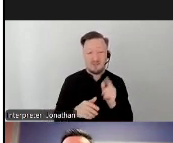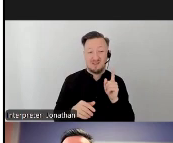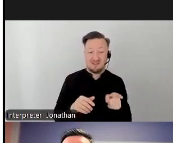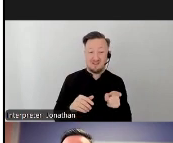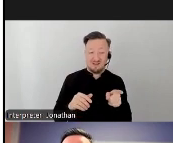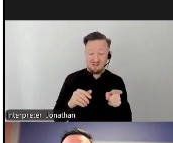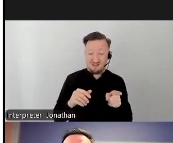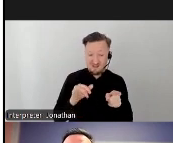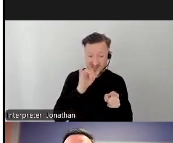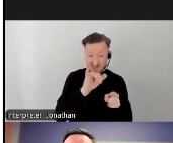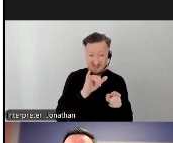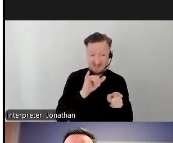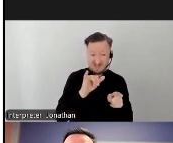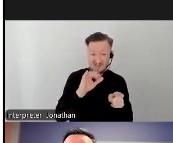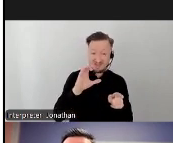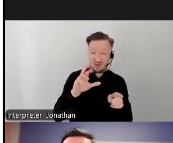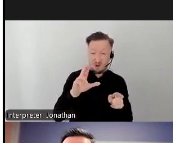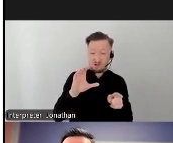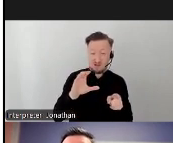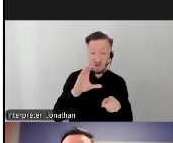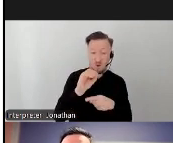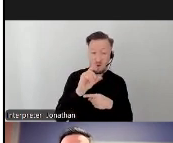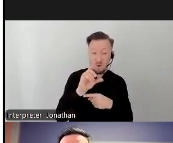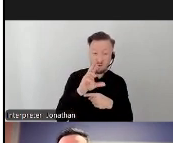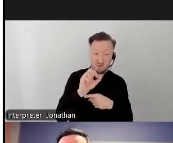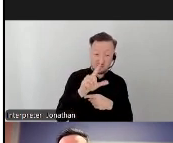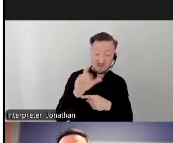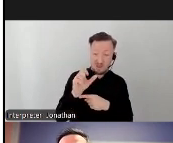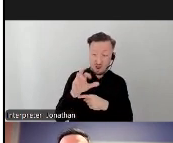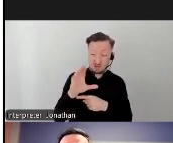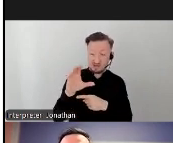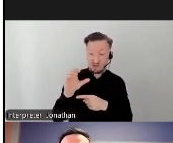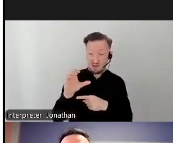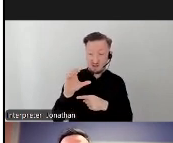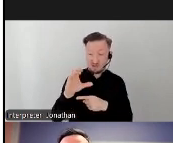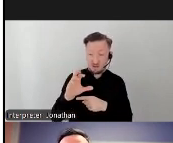it? So as you may be aware, colorectal